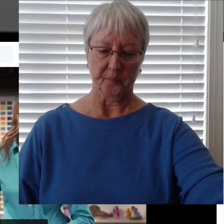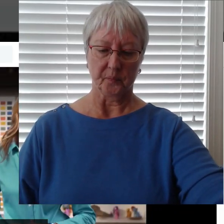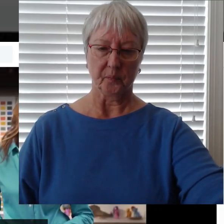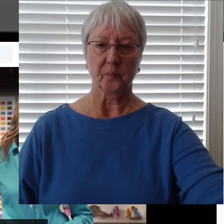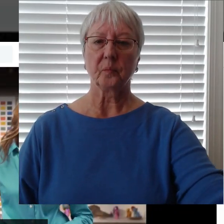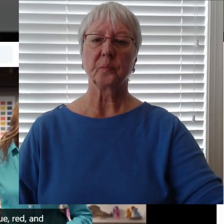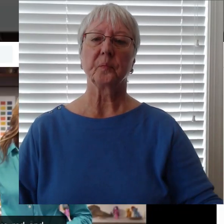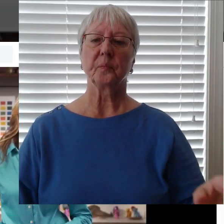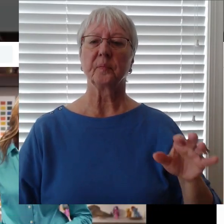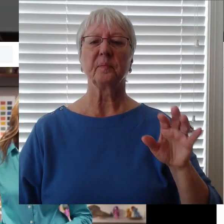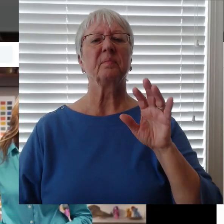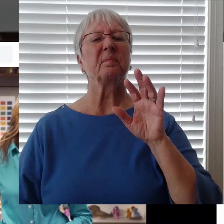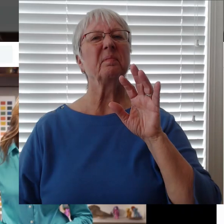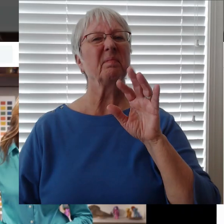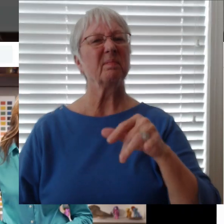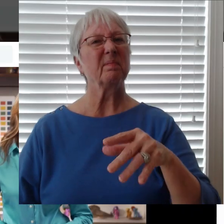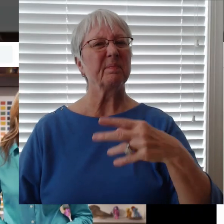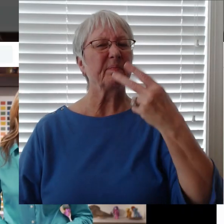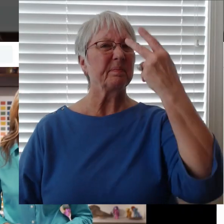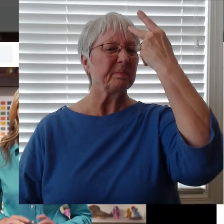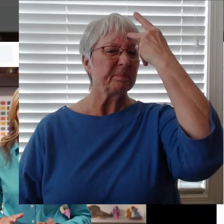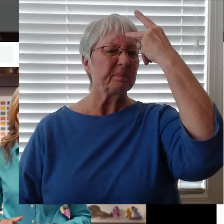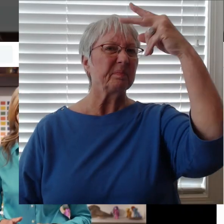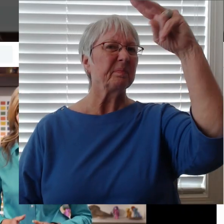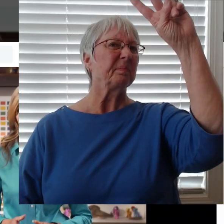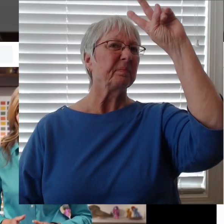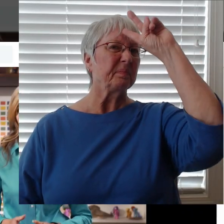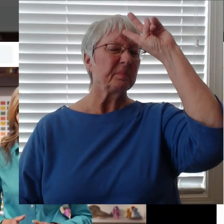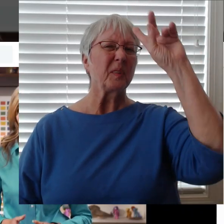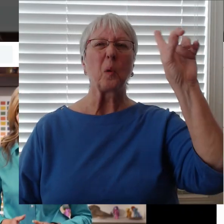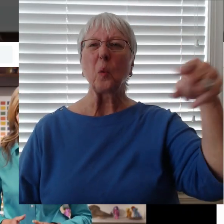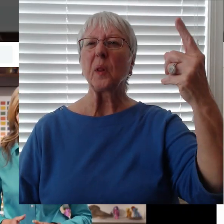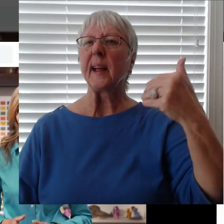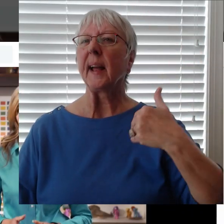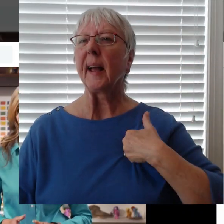There's a common misunderstanding that there's only one primary blue,